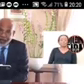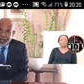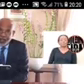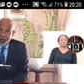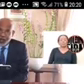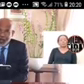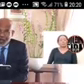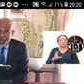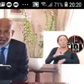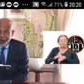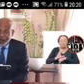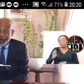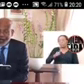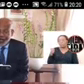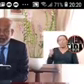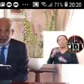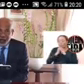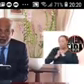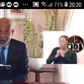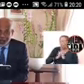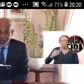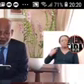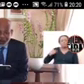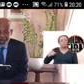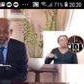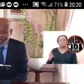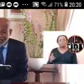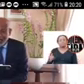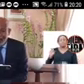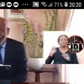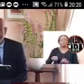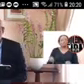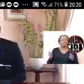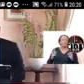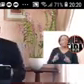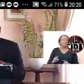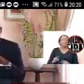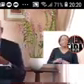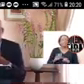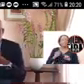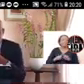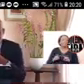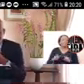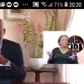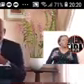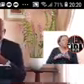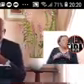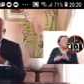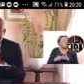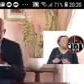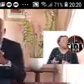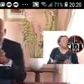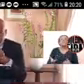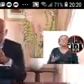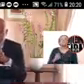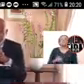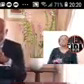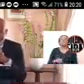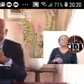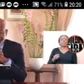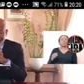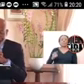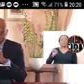will continue to be available over the course of the weekend. And just to remind you, religious services,